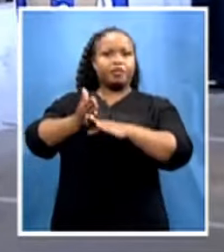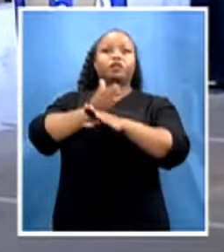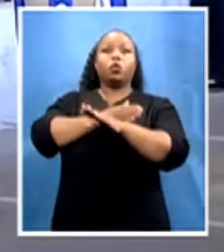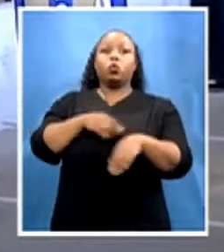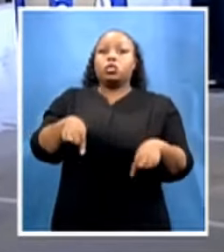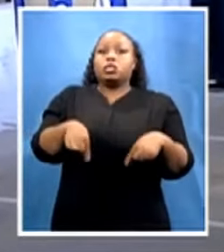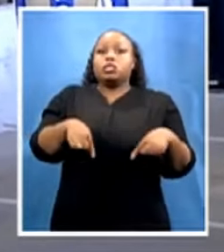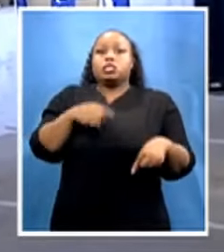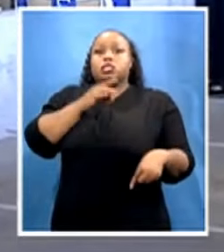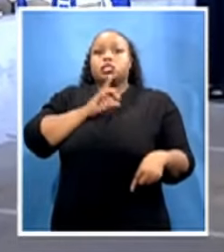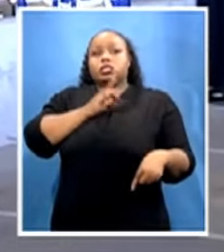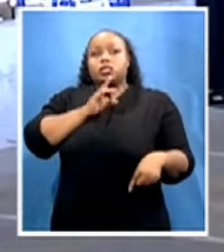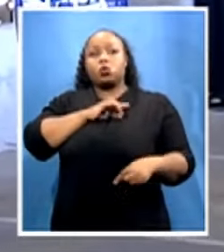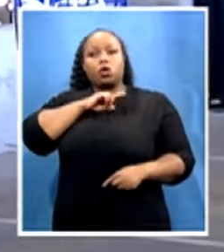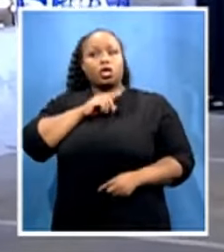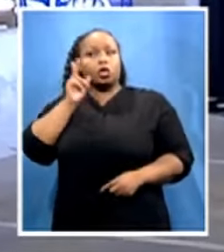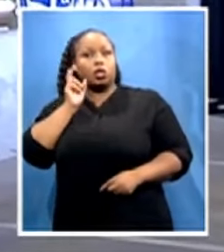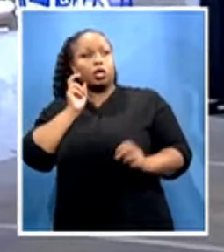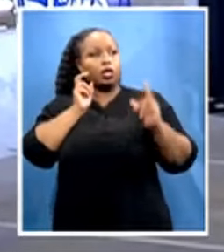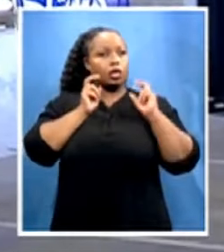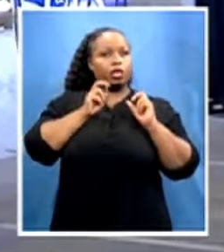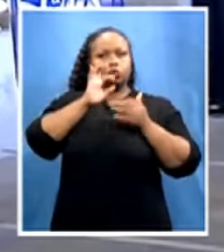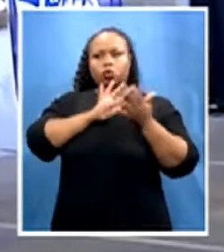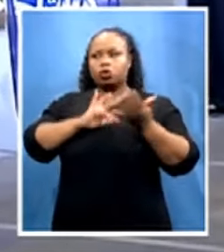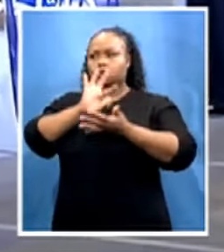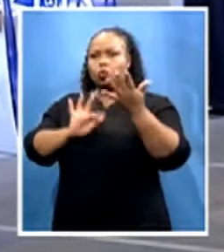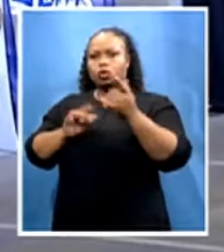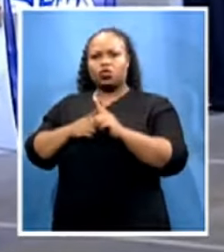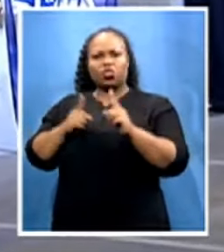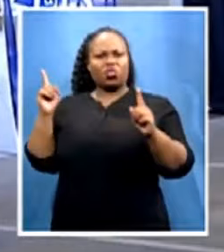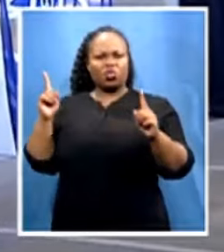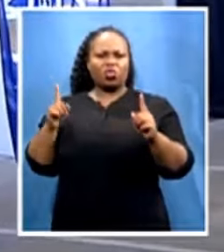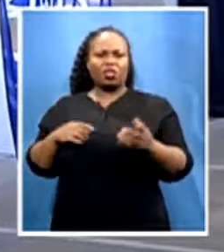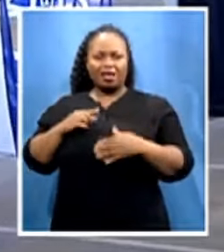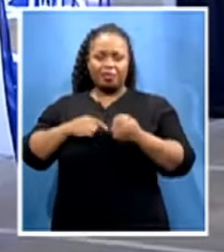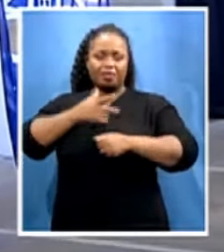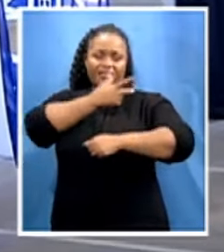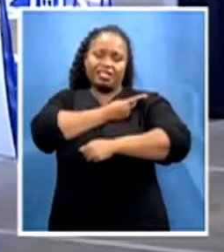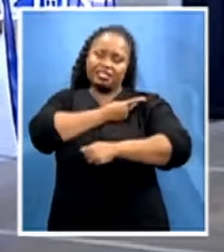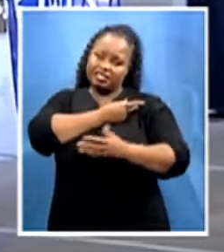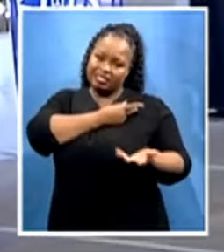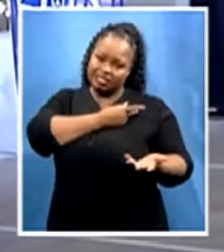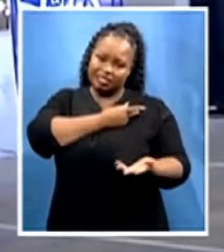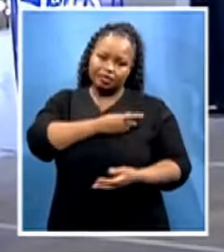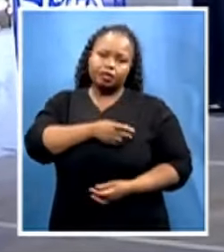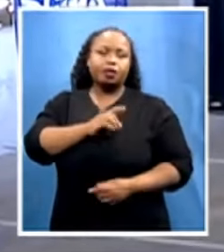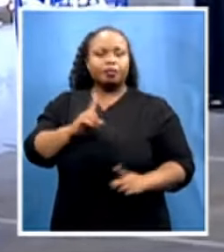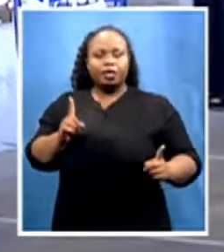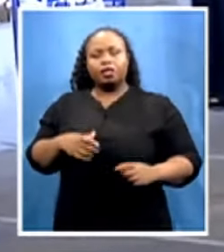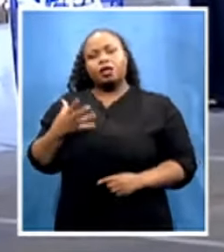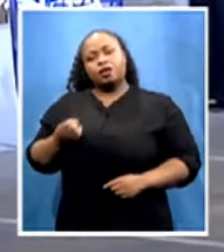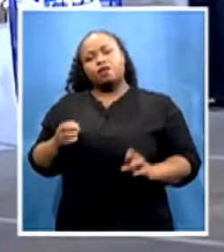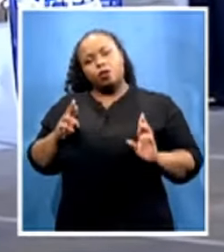conspiracy theories about the vaccine. And they are hopeful that this process